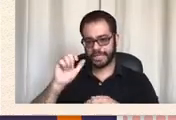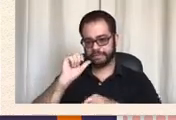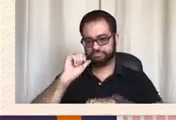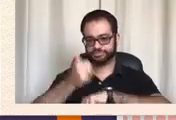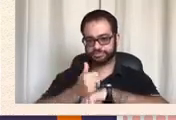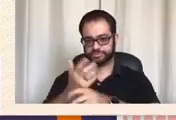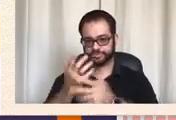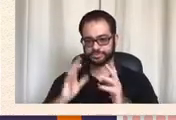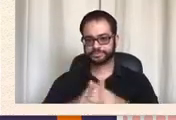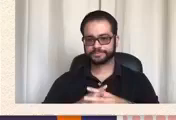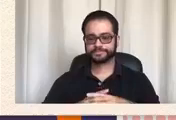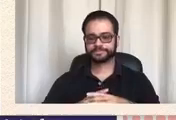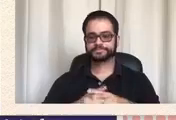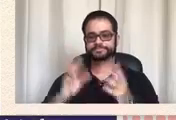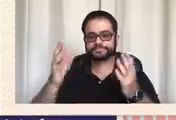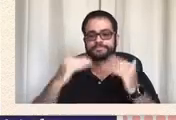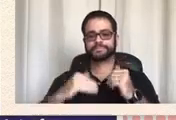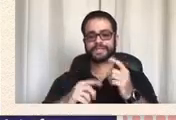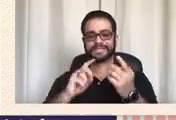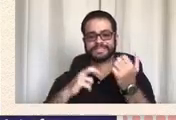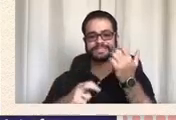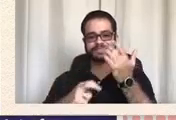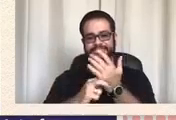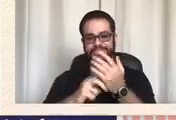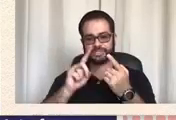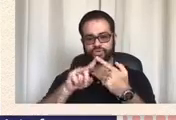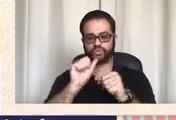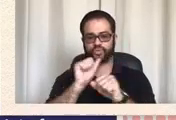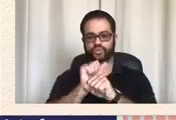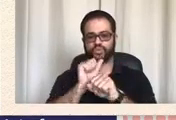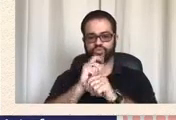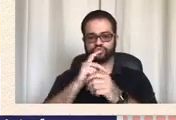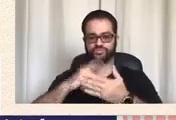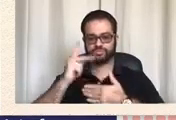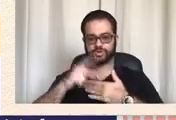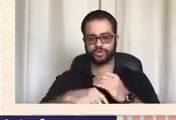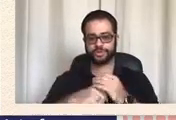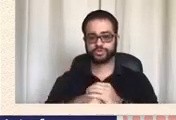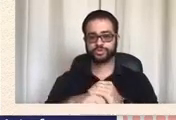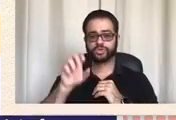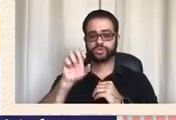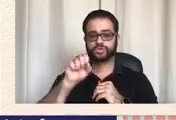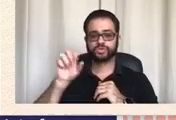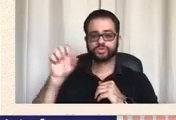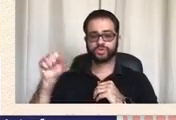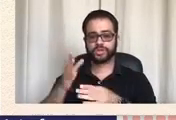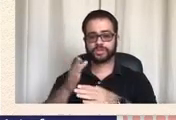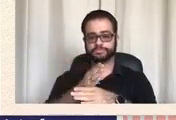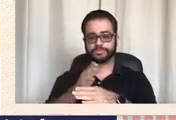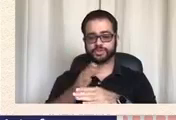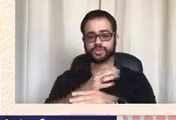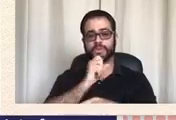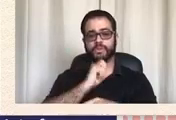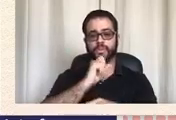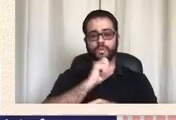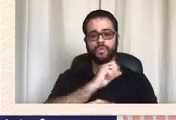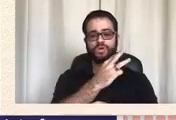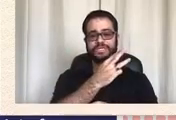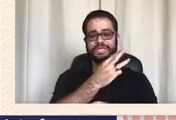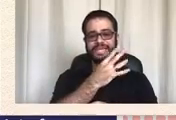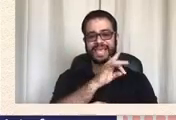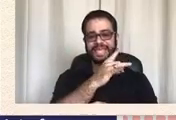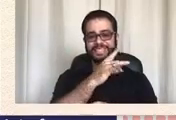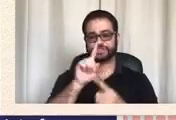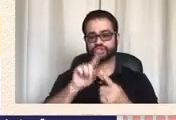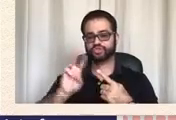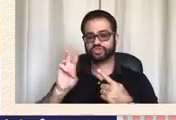Ticket to Work program. So Social Security beneficiaries between the ages of 18 and 64 may